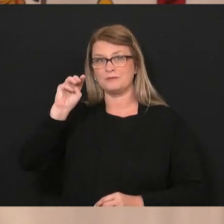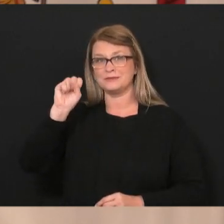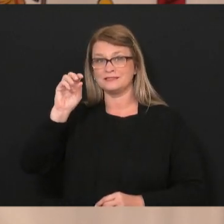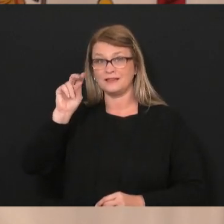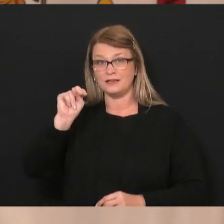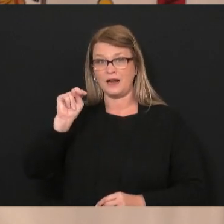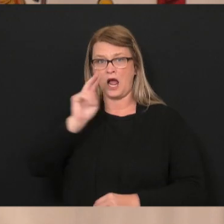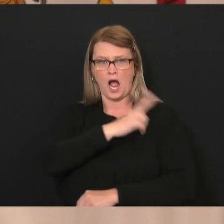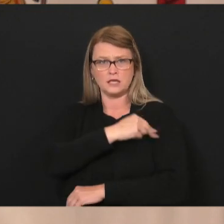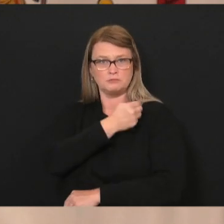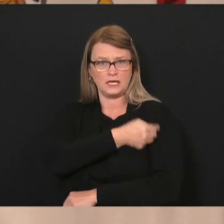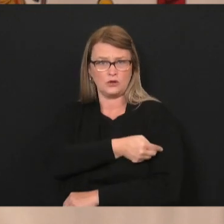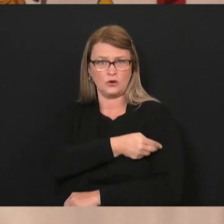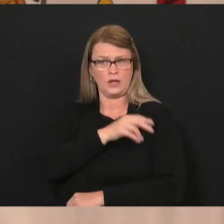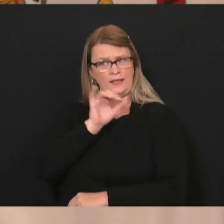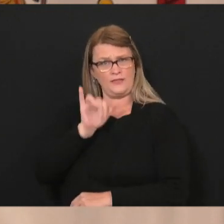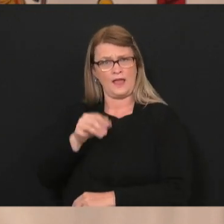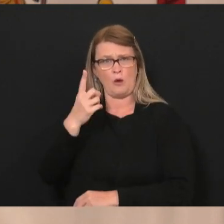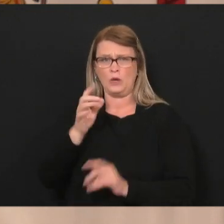In